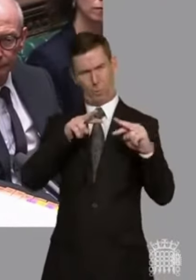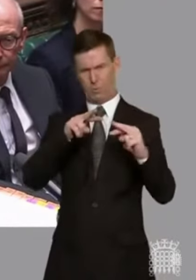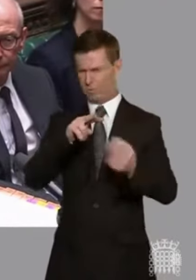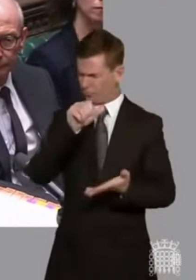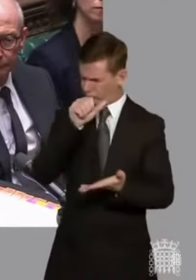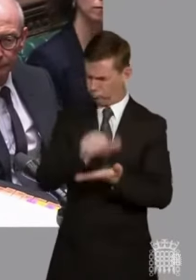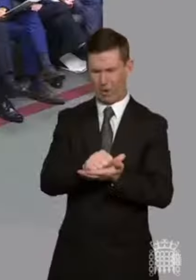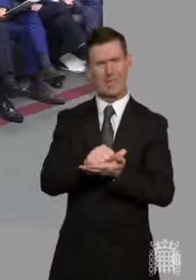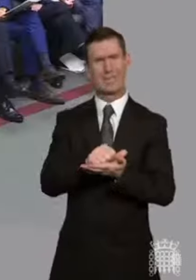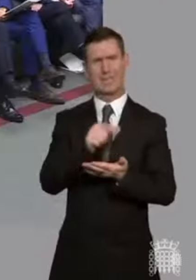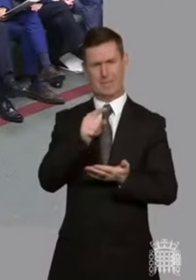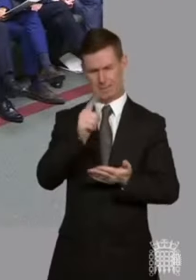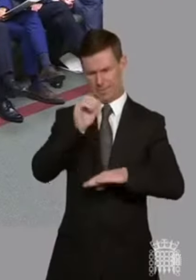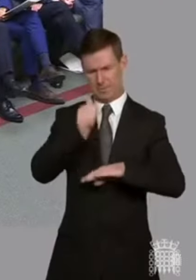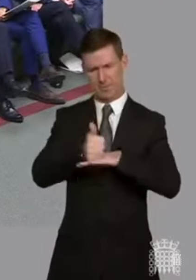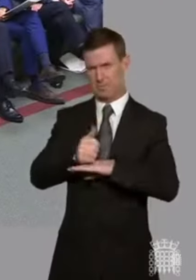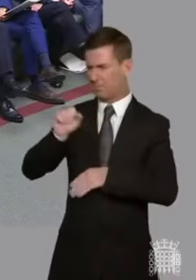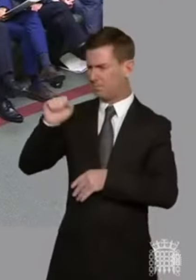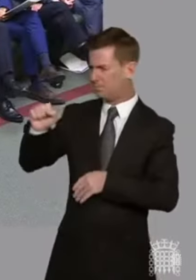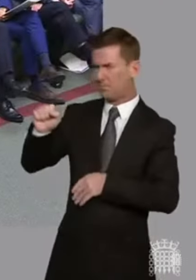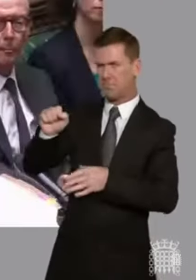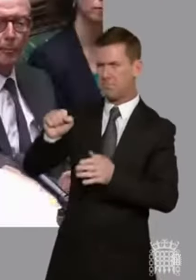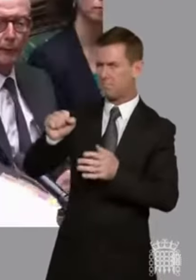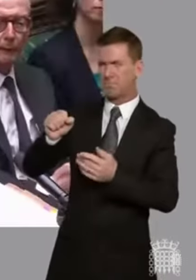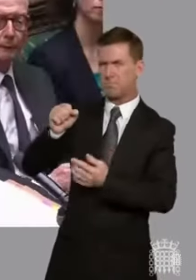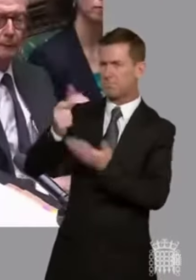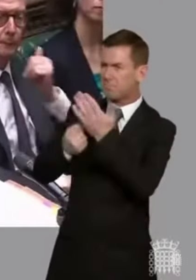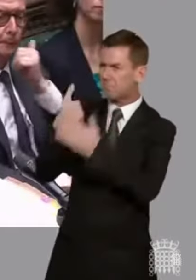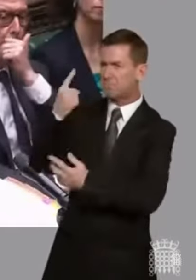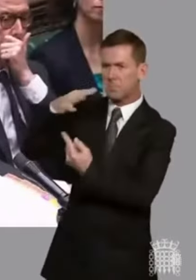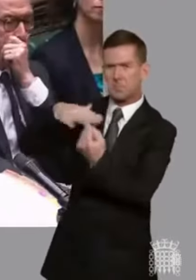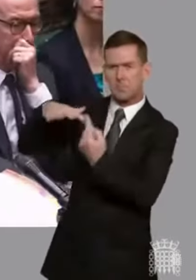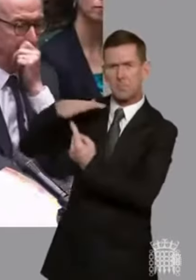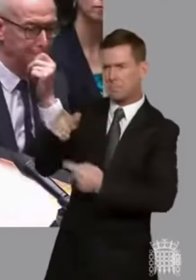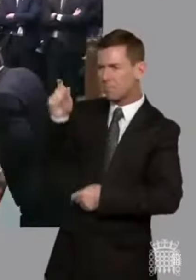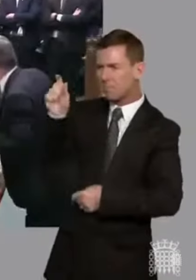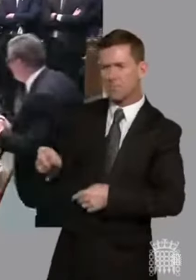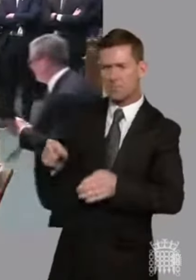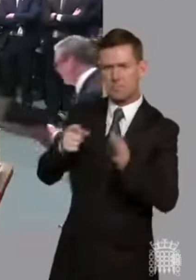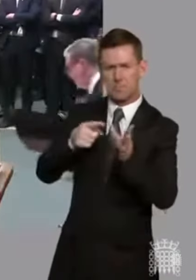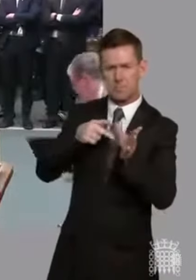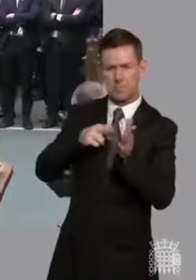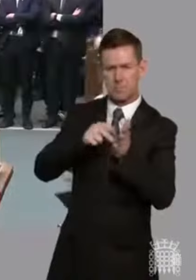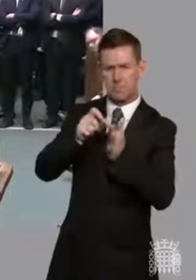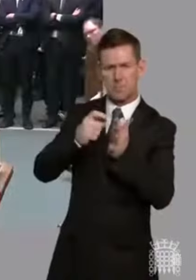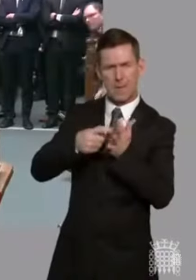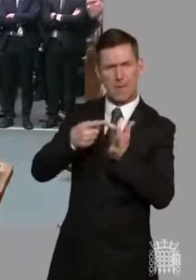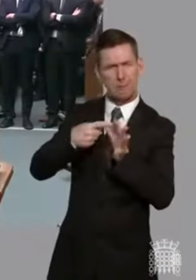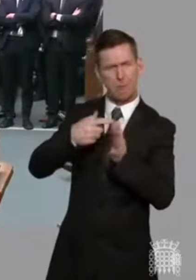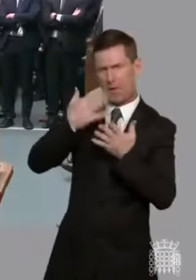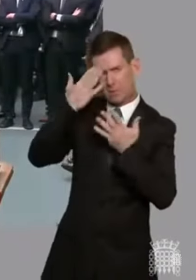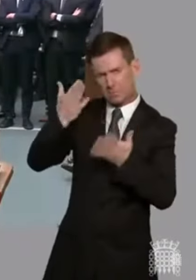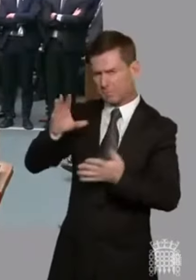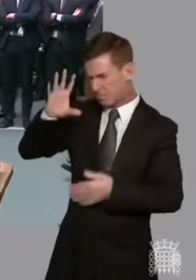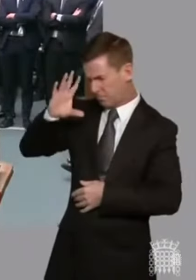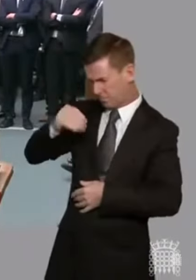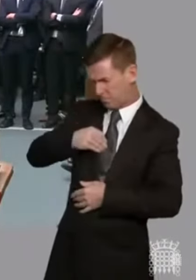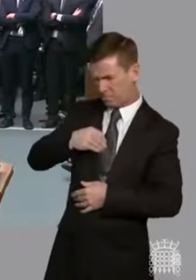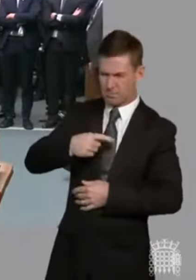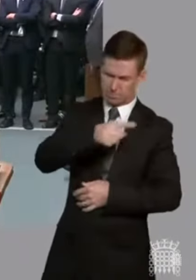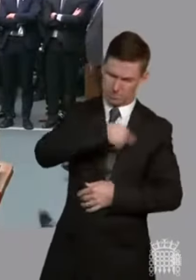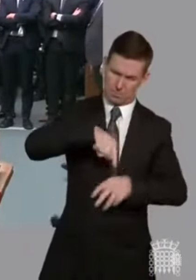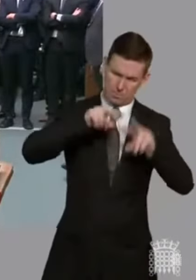them to me, make sure that we have the details and look into what's happened in her particular case. Sir Ed Davey. I'm grateful for that reply. The Secretary